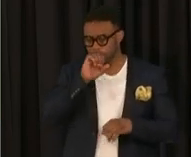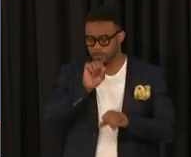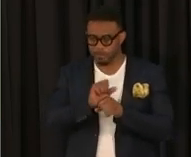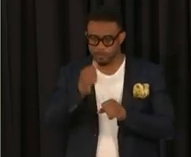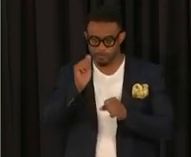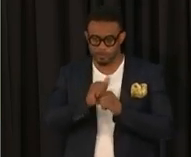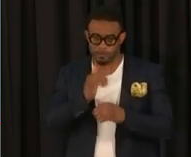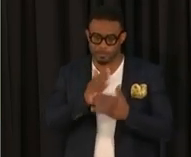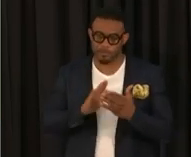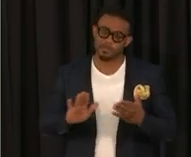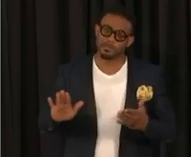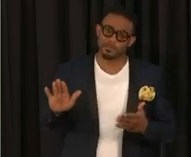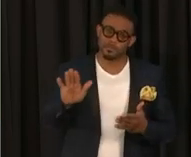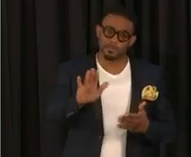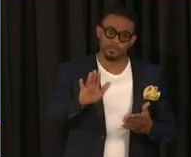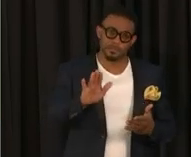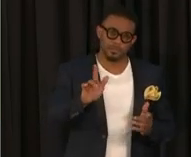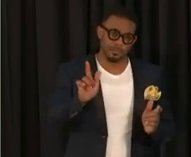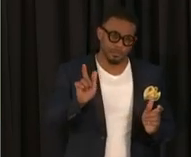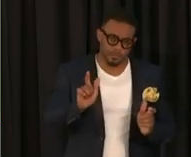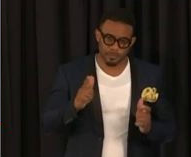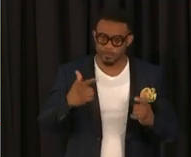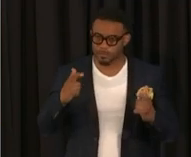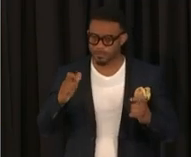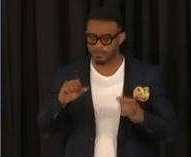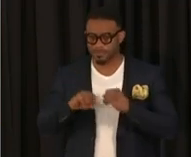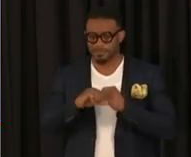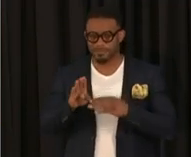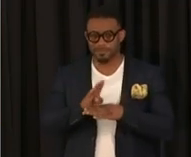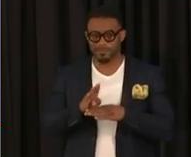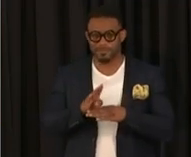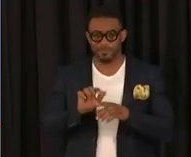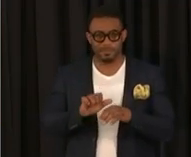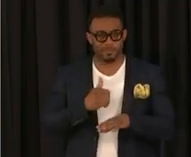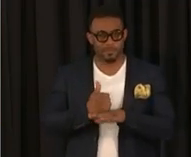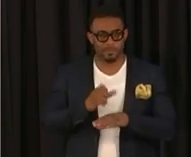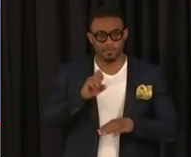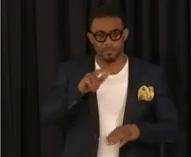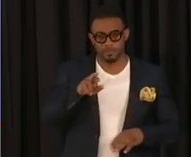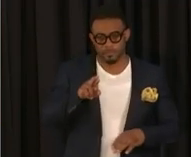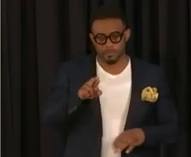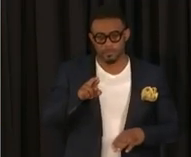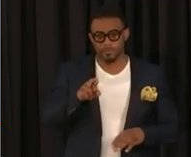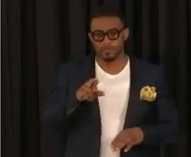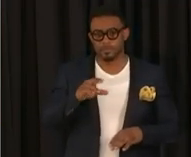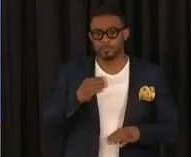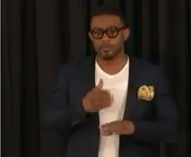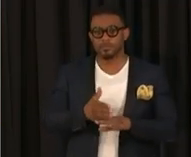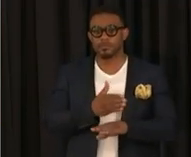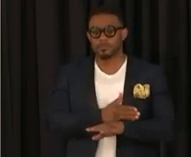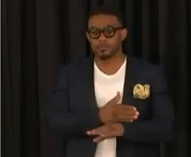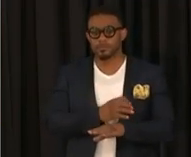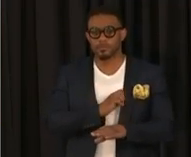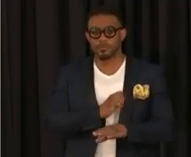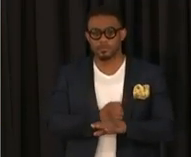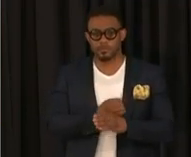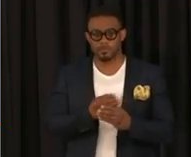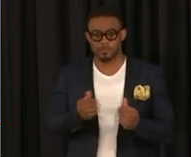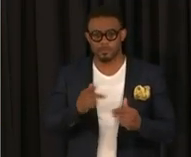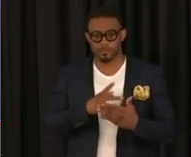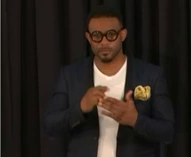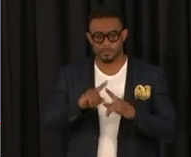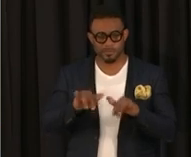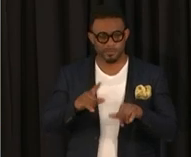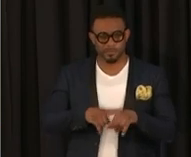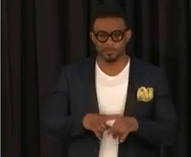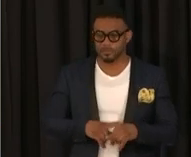to work with some of your small and large commercial businesses to install solar and complete energy efficiency projects at the